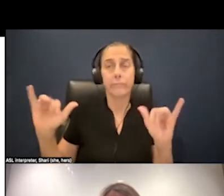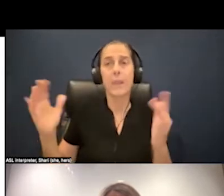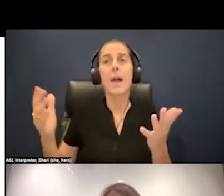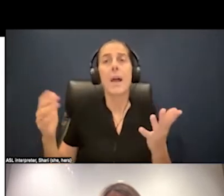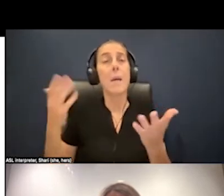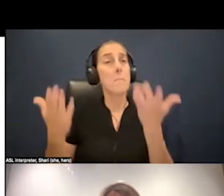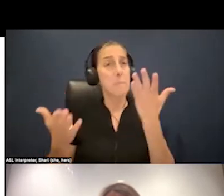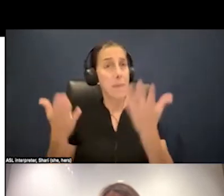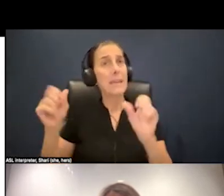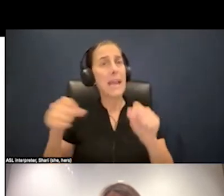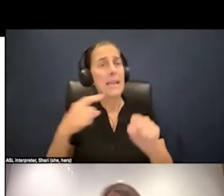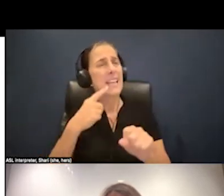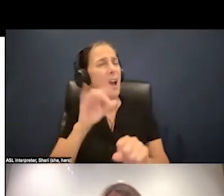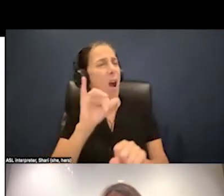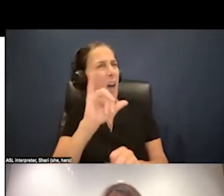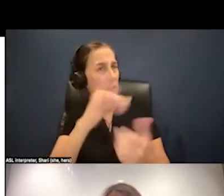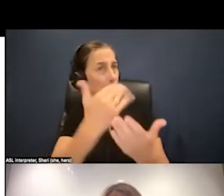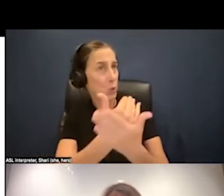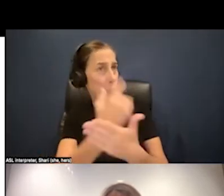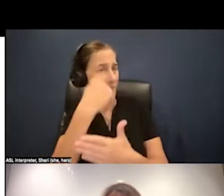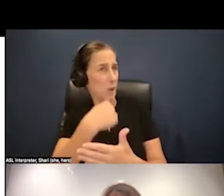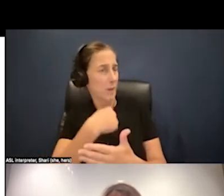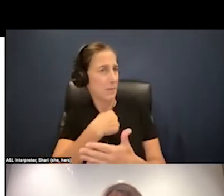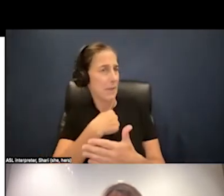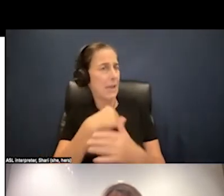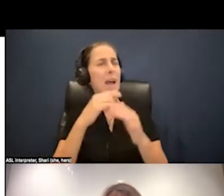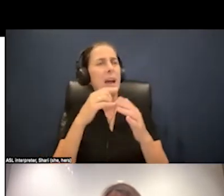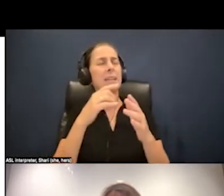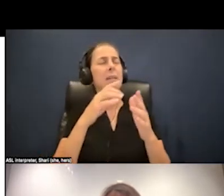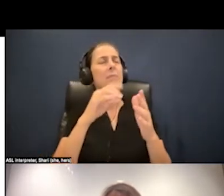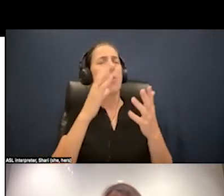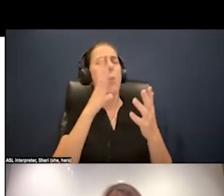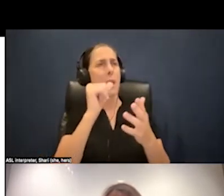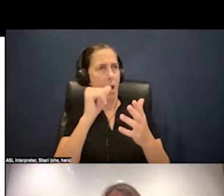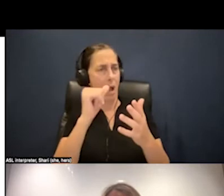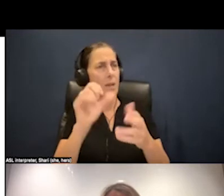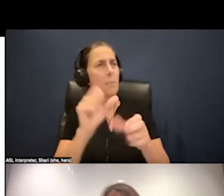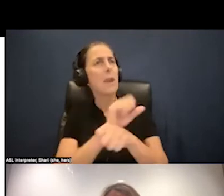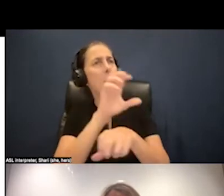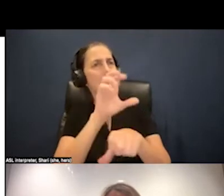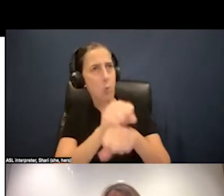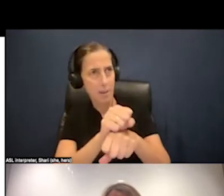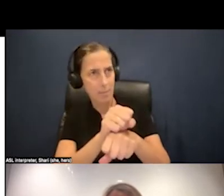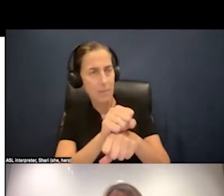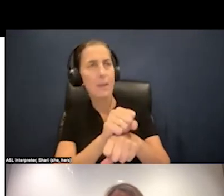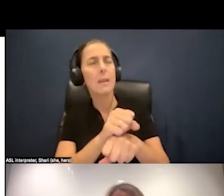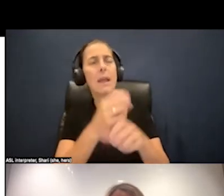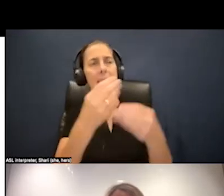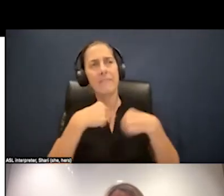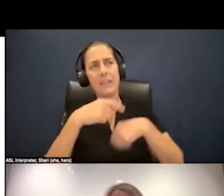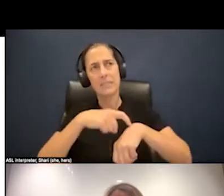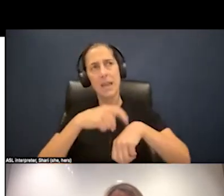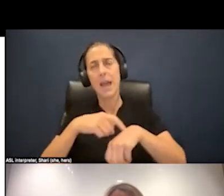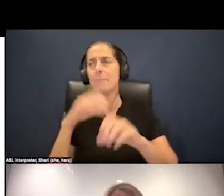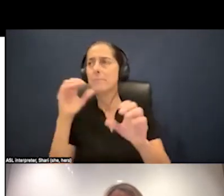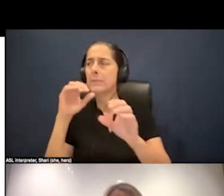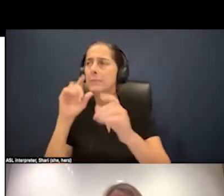don't we schedule another visit and give me time to research and reach out to some experts? All right, I can deal with